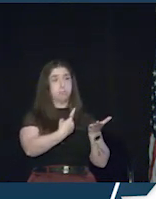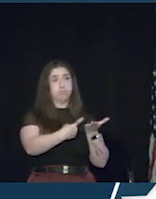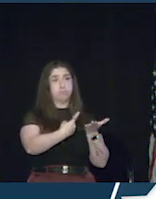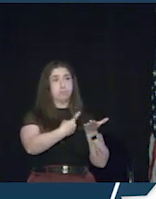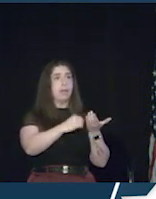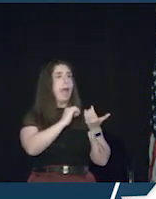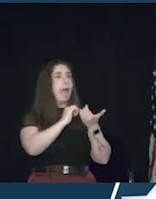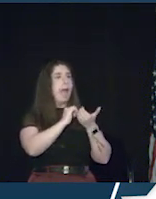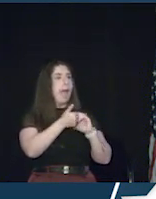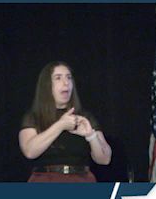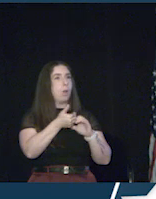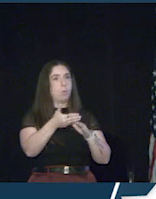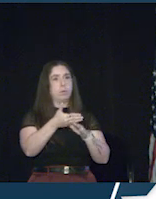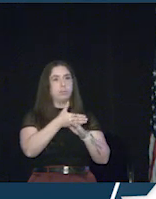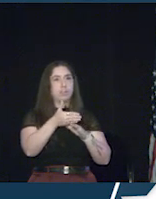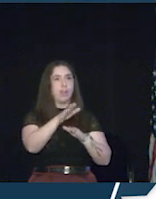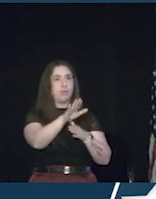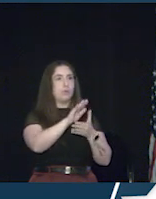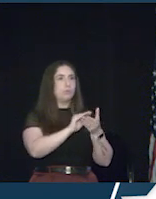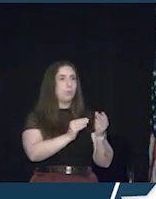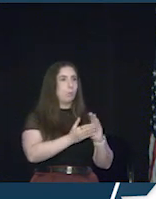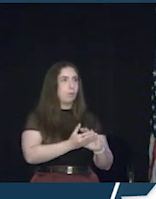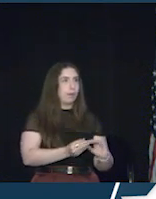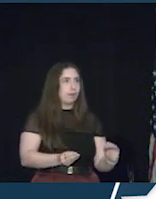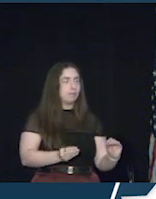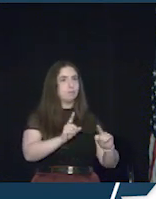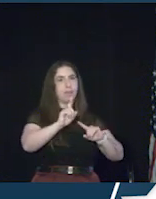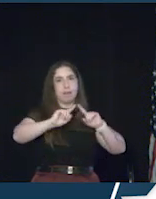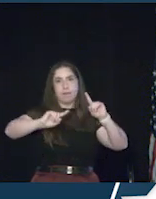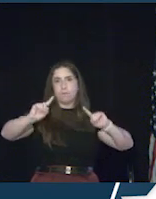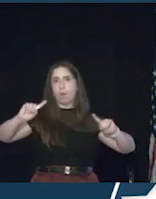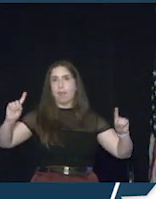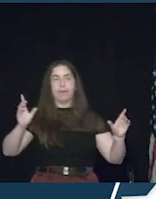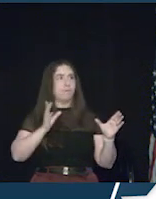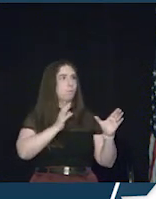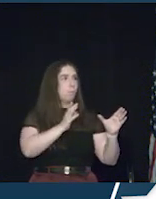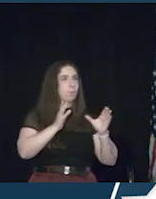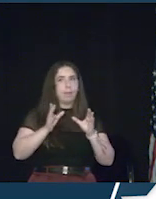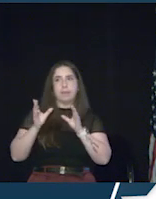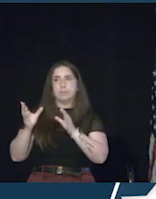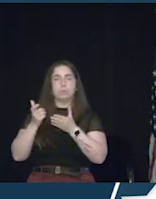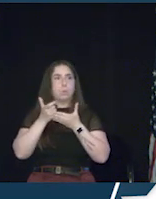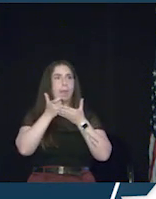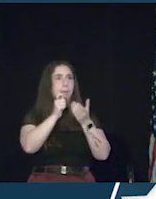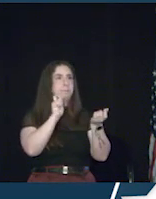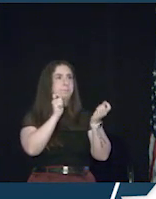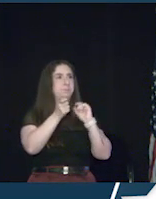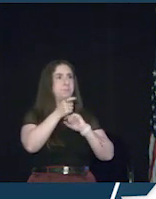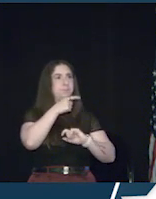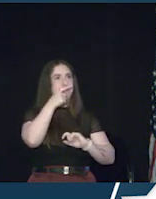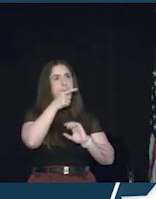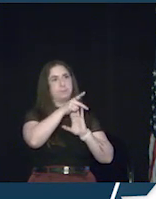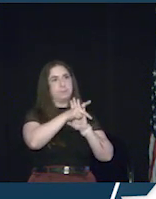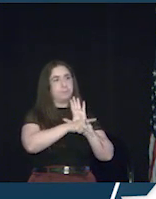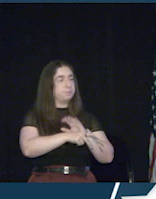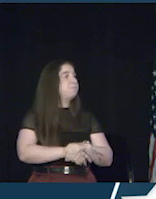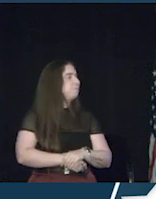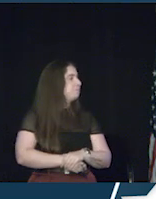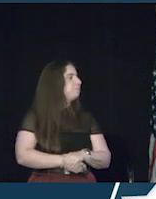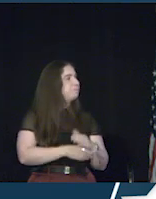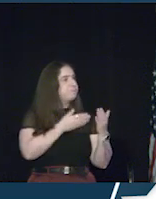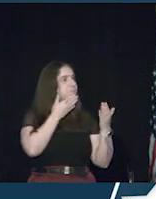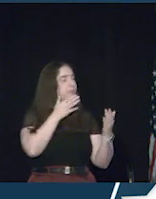how to share your story in a variety of ways to help change public policy. Yeah, thank